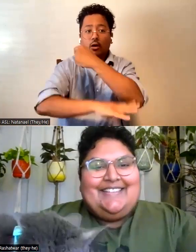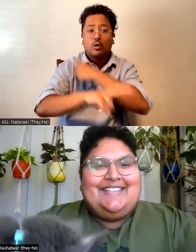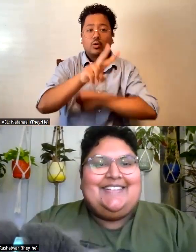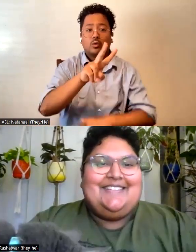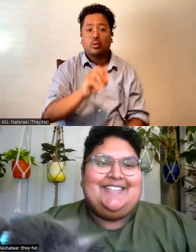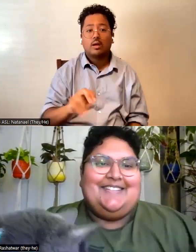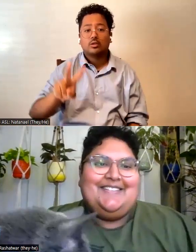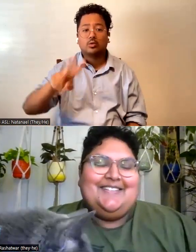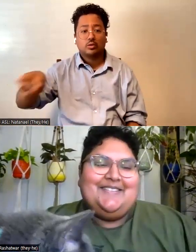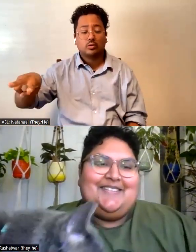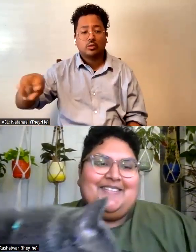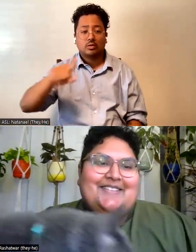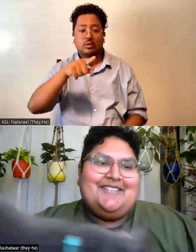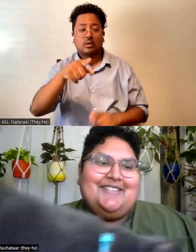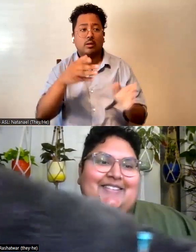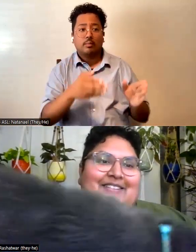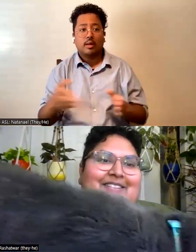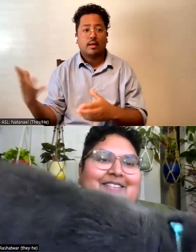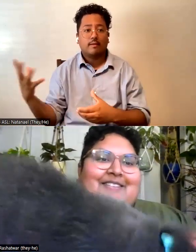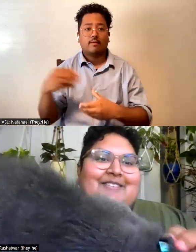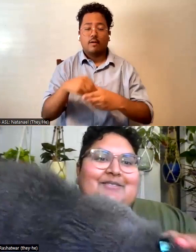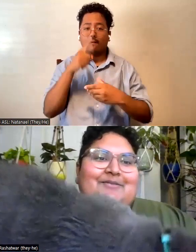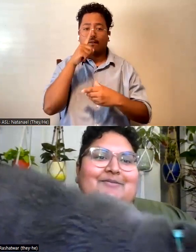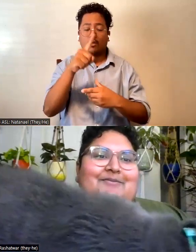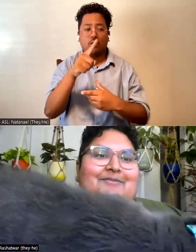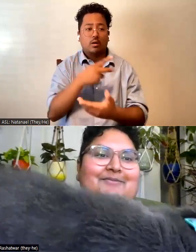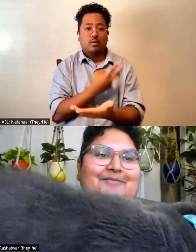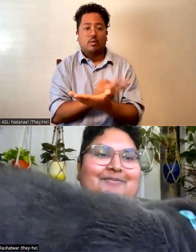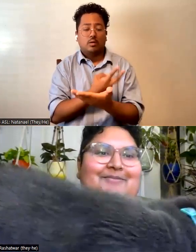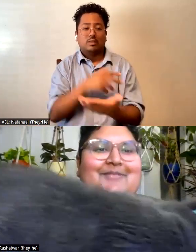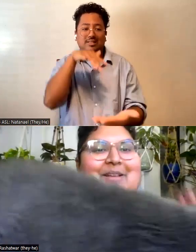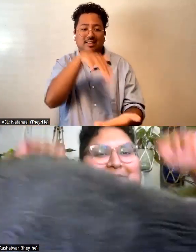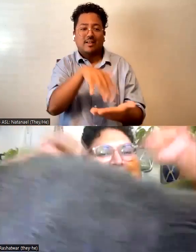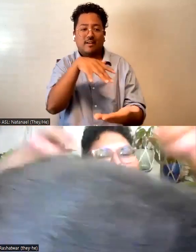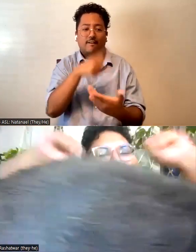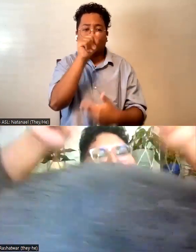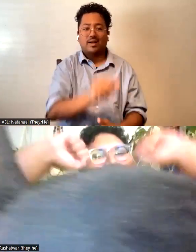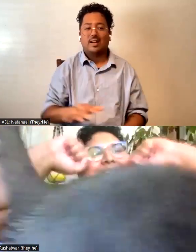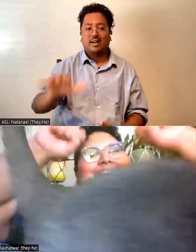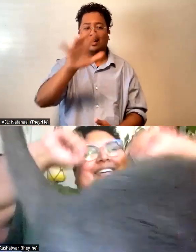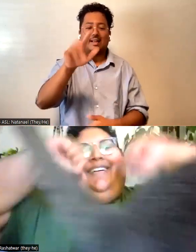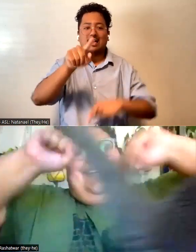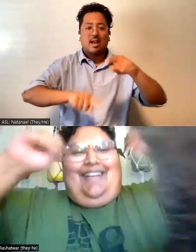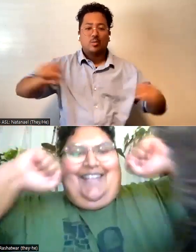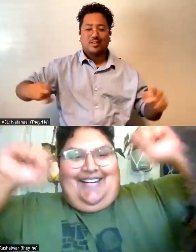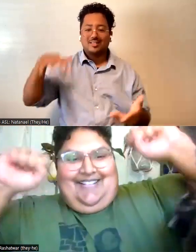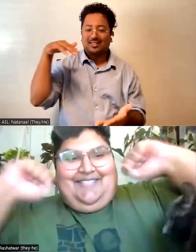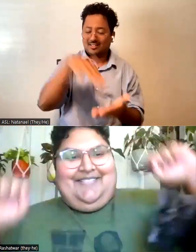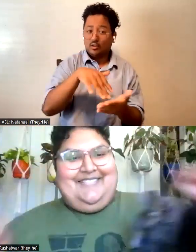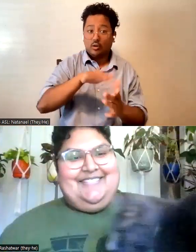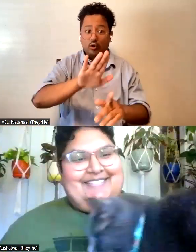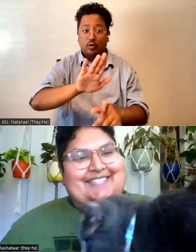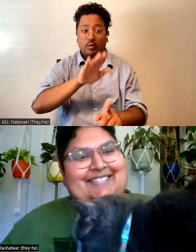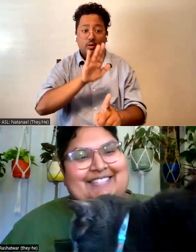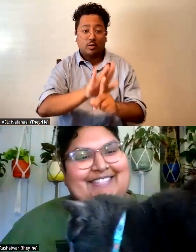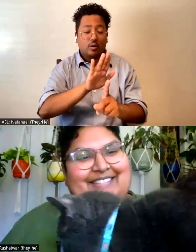Duke University as the Postdoctoral Associate in Asian American and Diaspora Studies. Her current project,